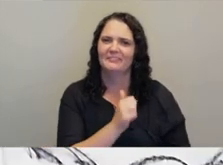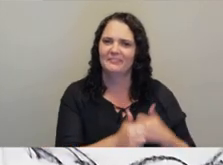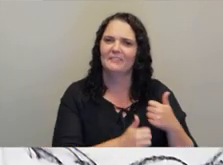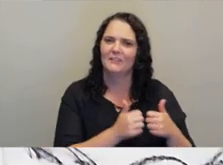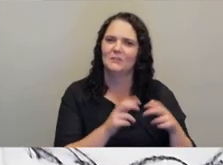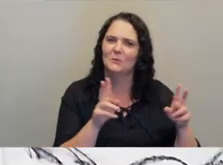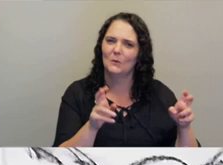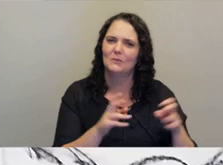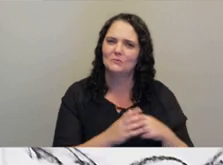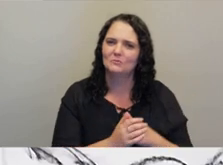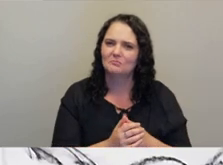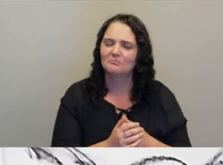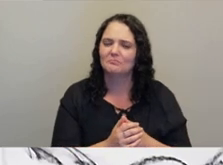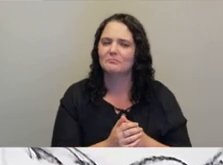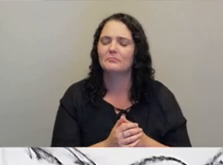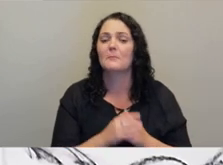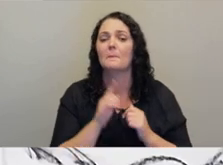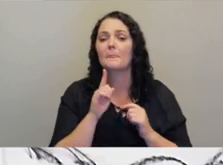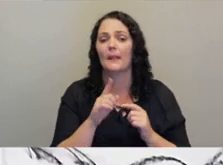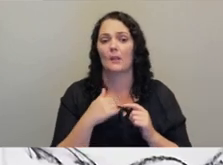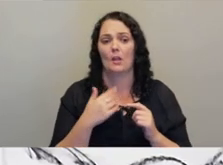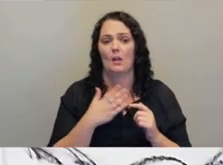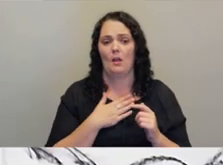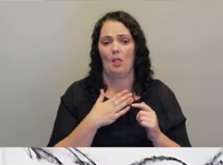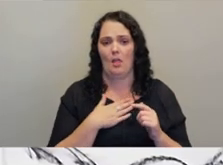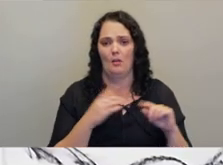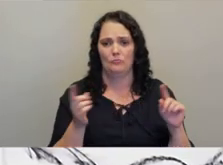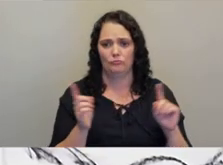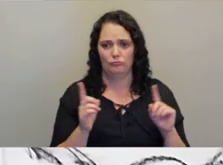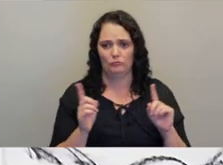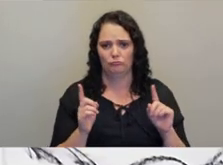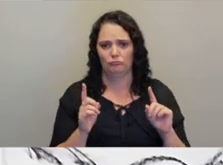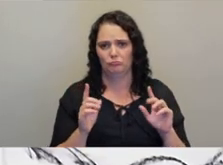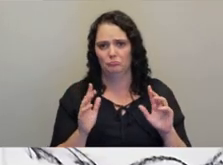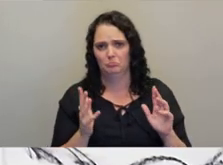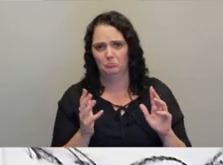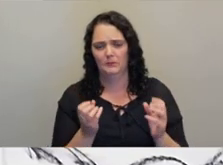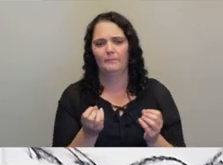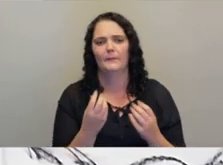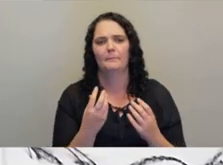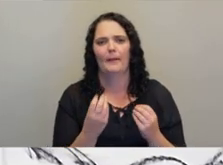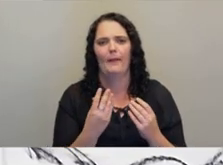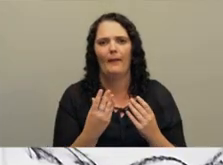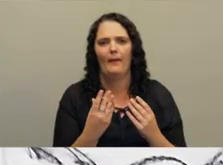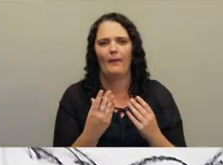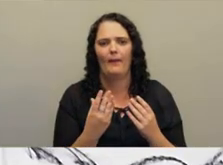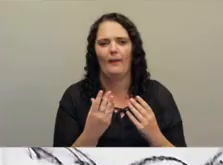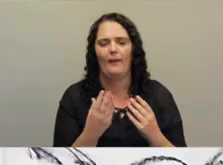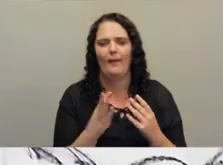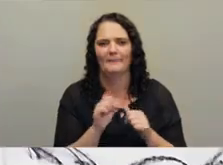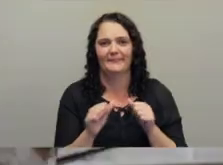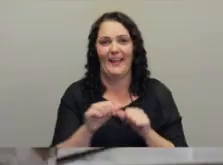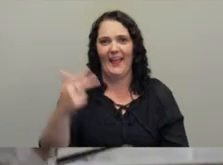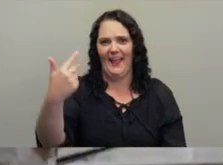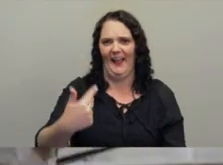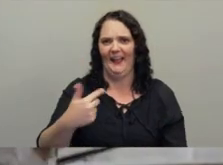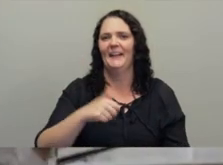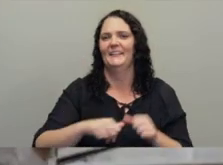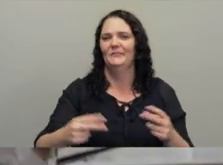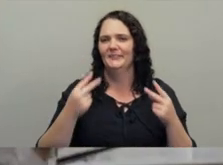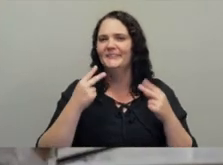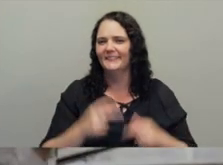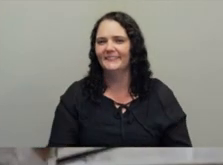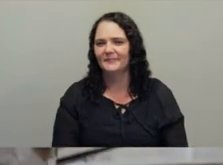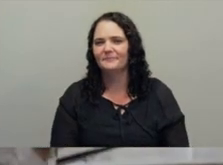I'd ask everybody to give me a little feedback before we move on to the, let's switch camera back. Give me a little bit of